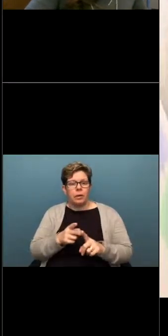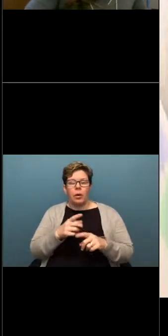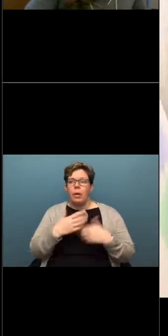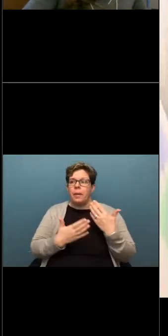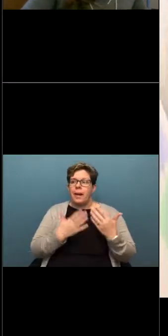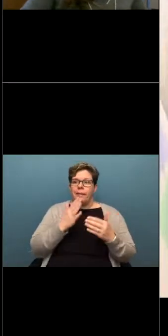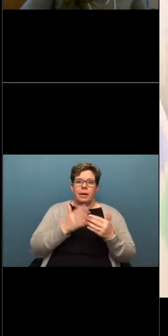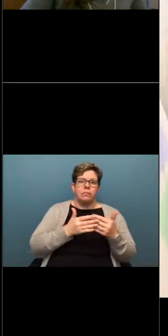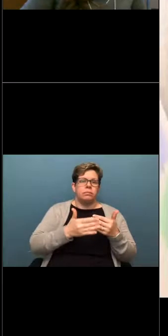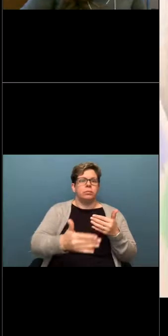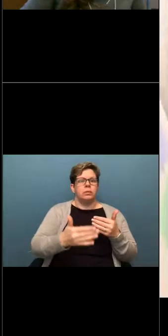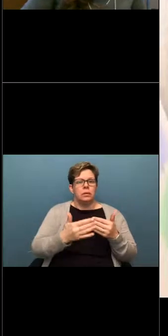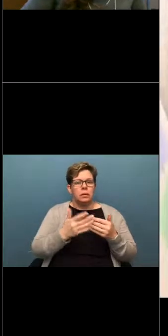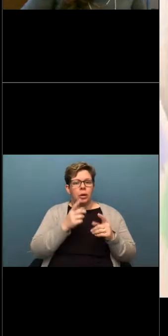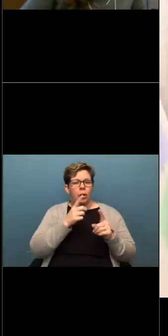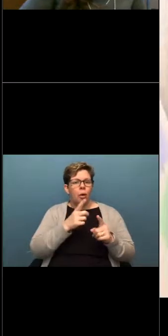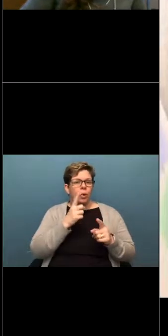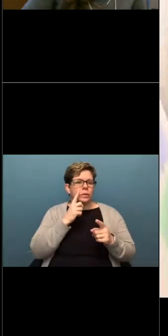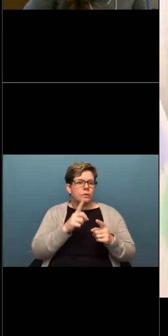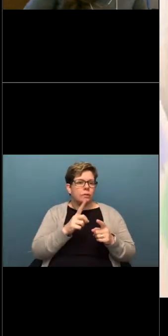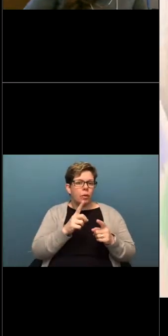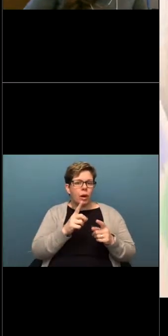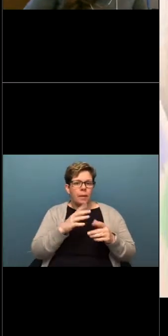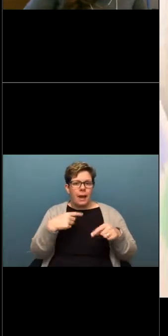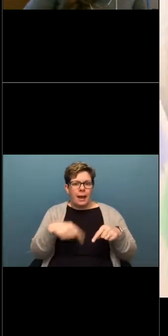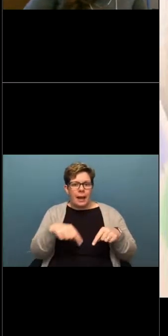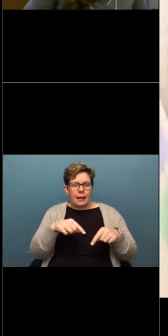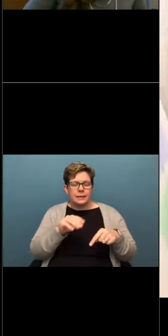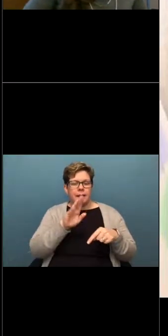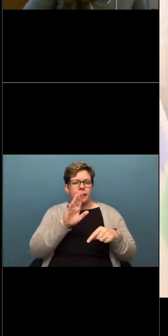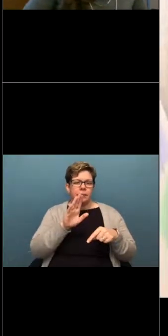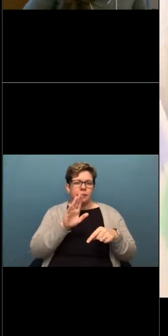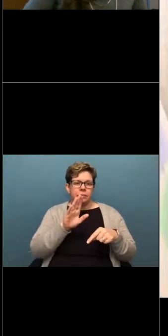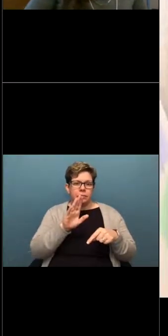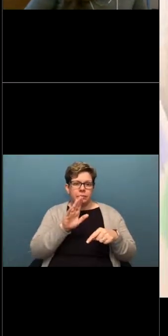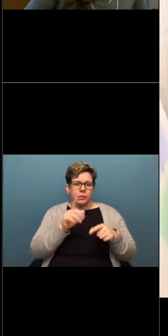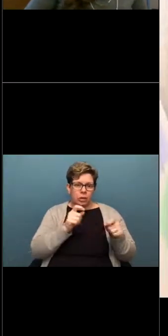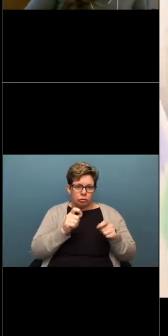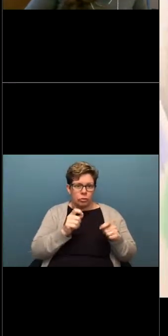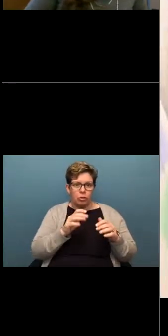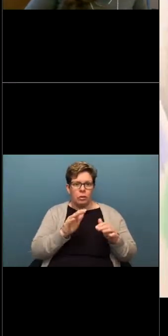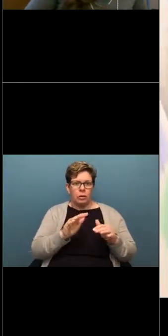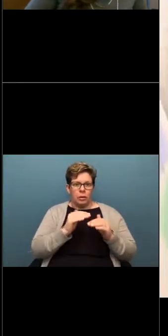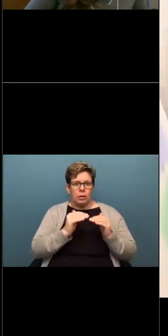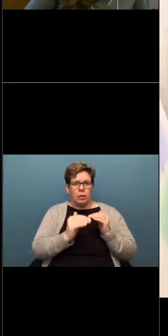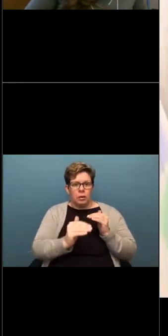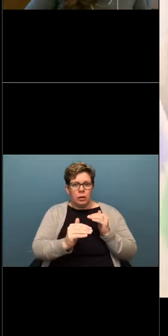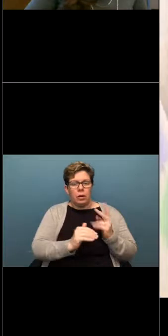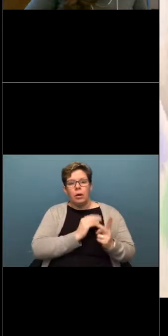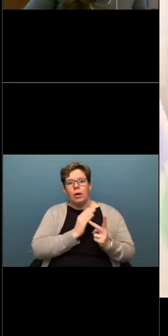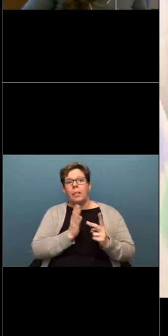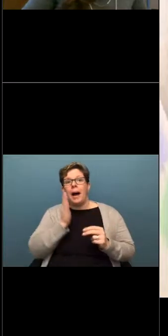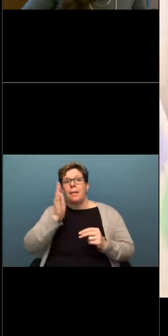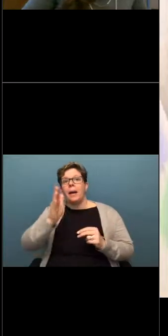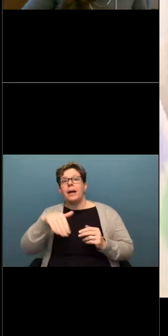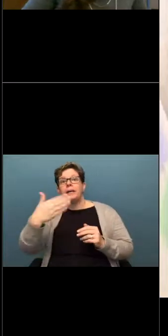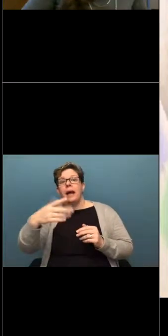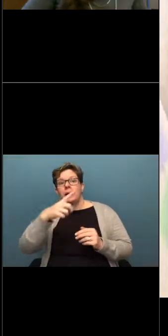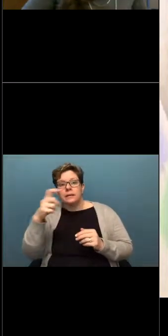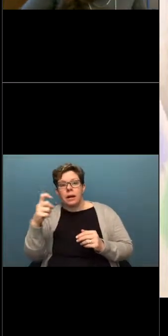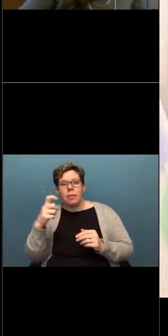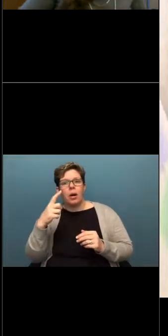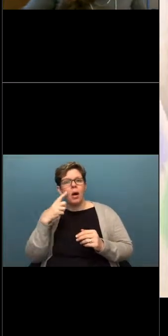control, and goals for future, like by the summer, I want to not experience any panic attacks. That can be